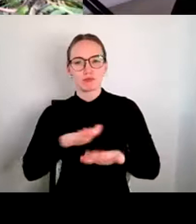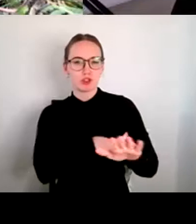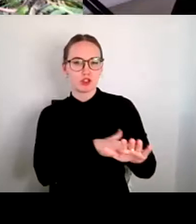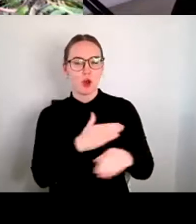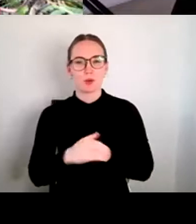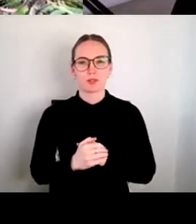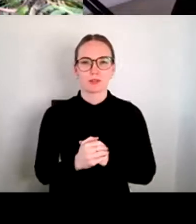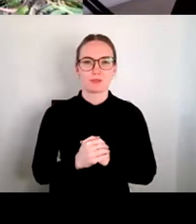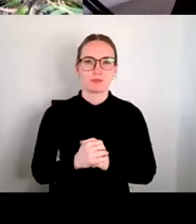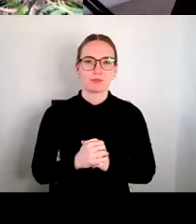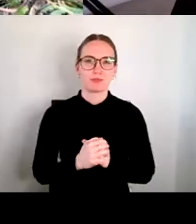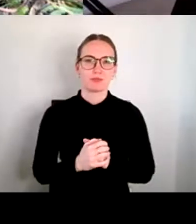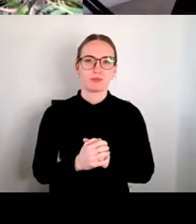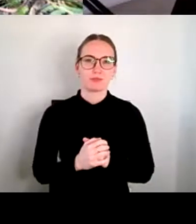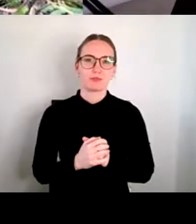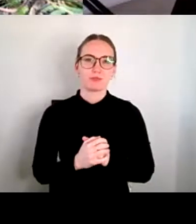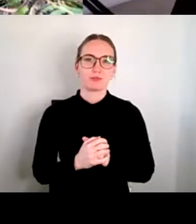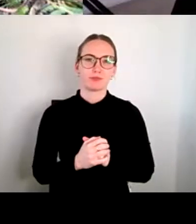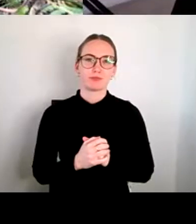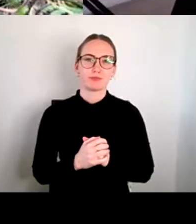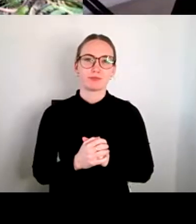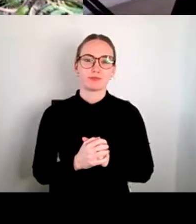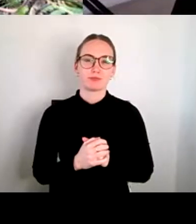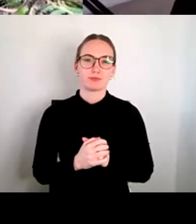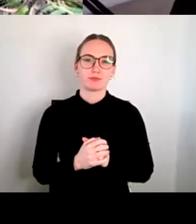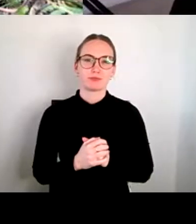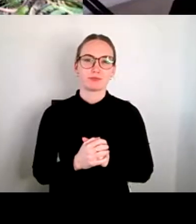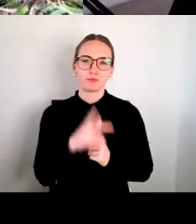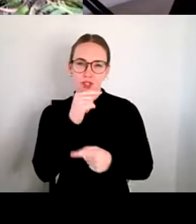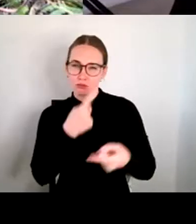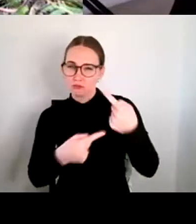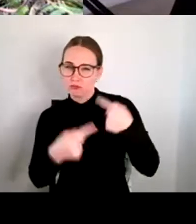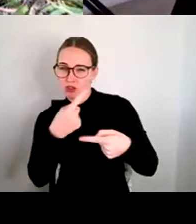that somehow? I